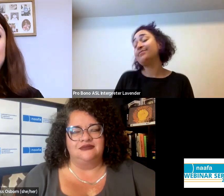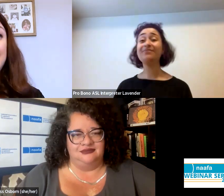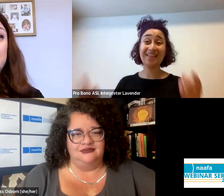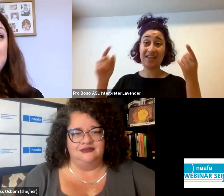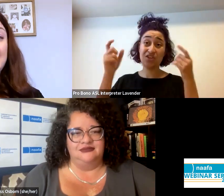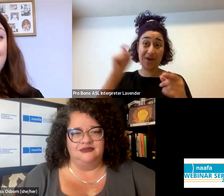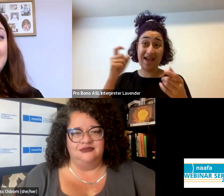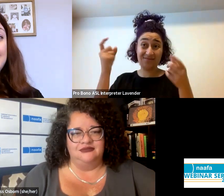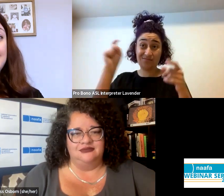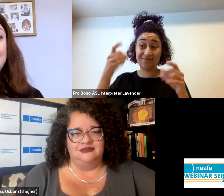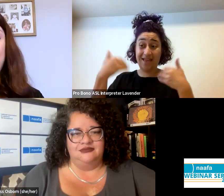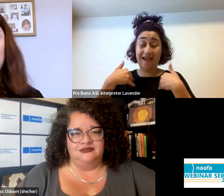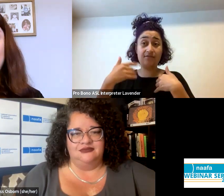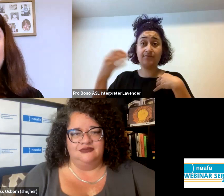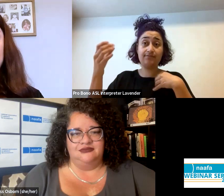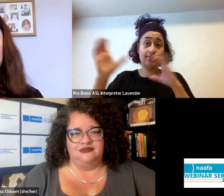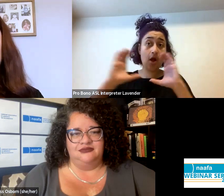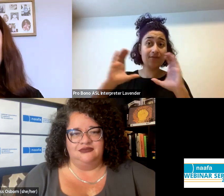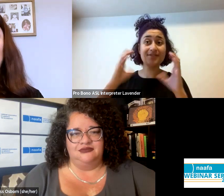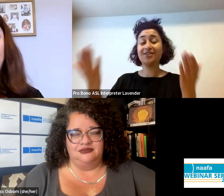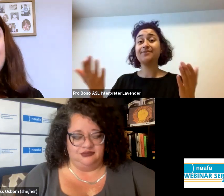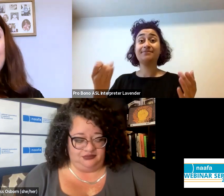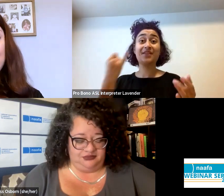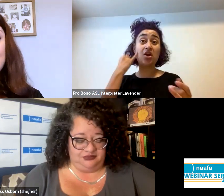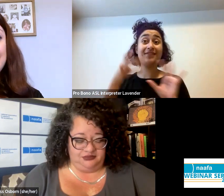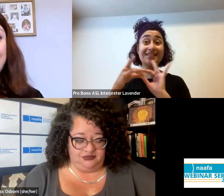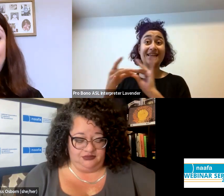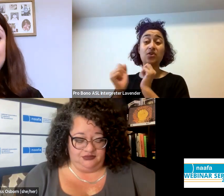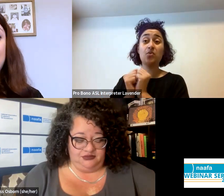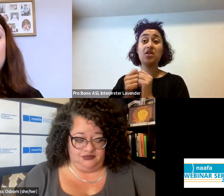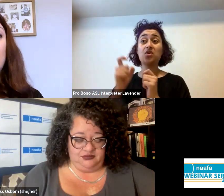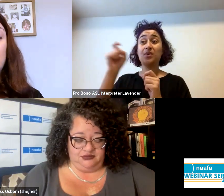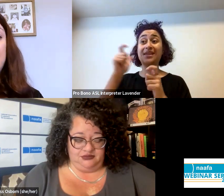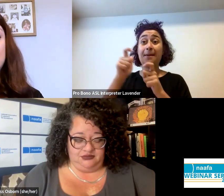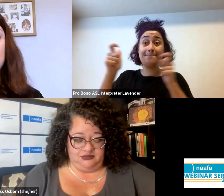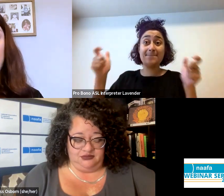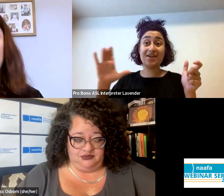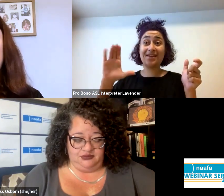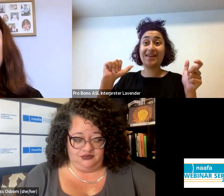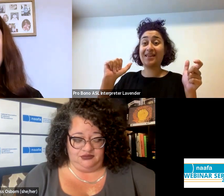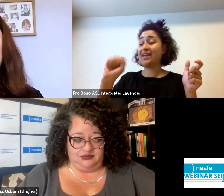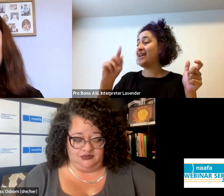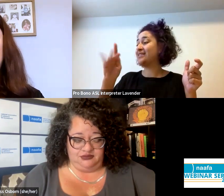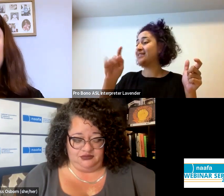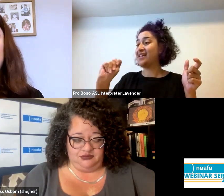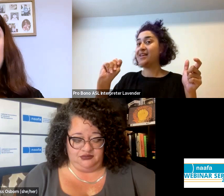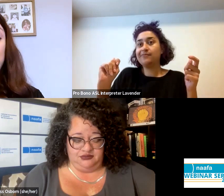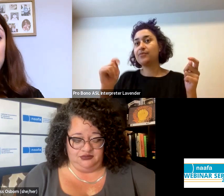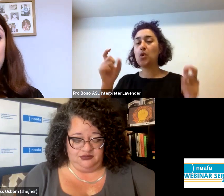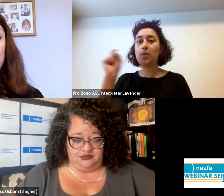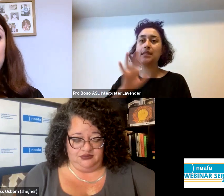have, especially if it's something related to, we need a larger size casket, or we need to talk about